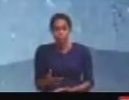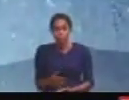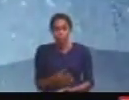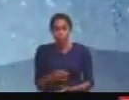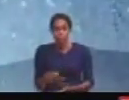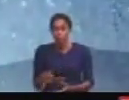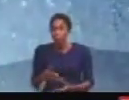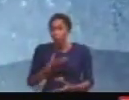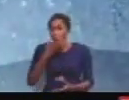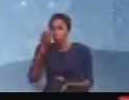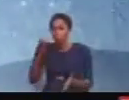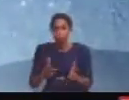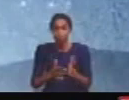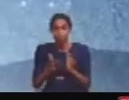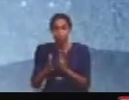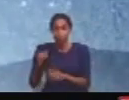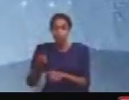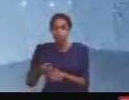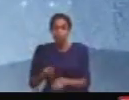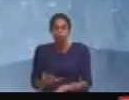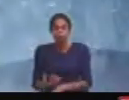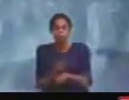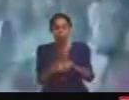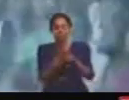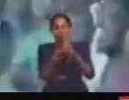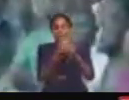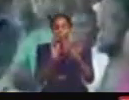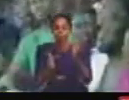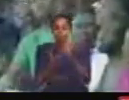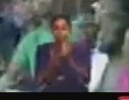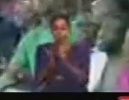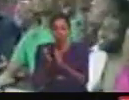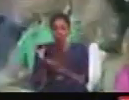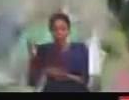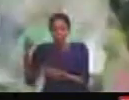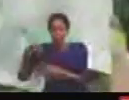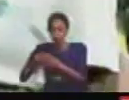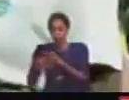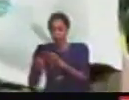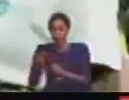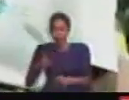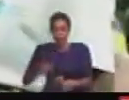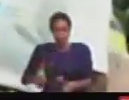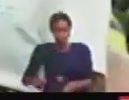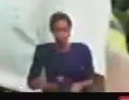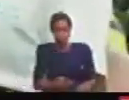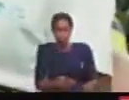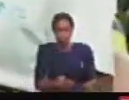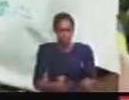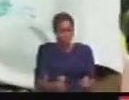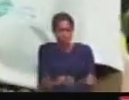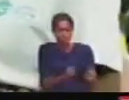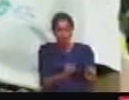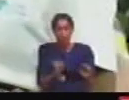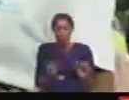Shout Jesus from the mountains, Jesus in the